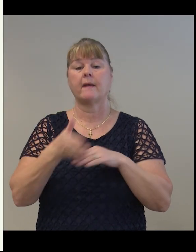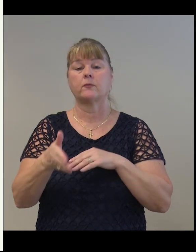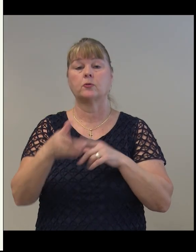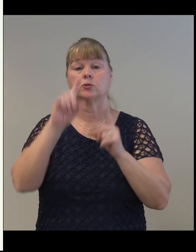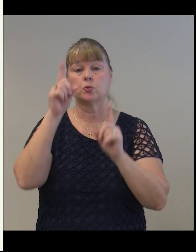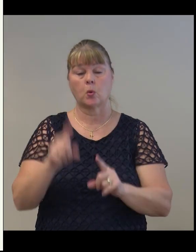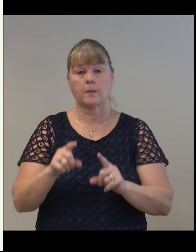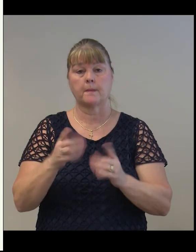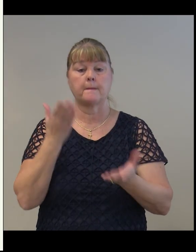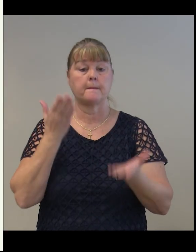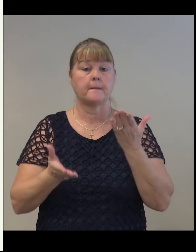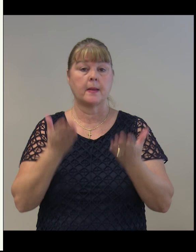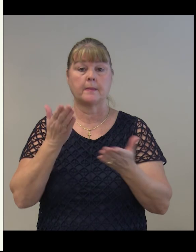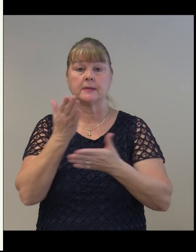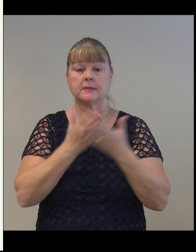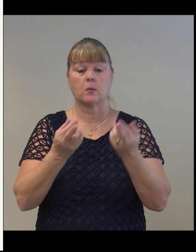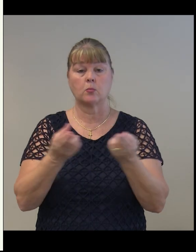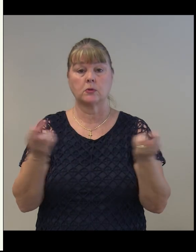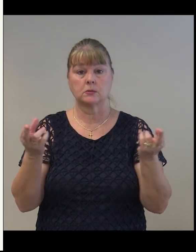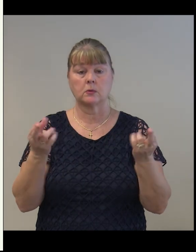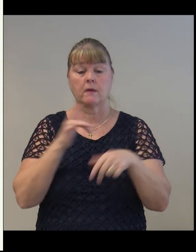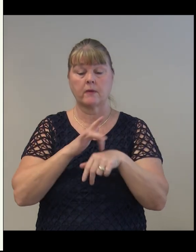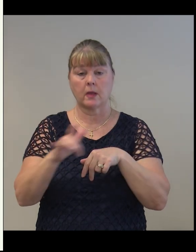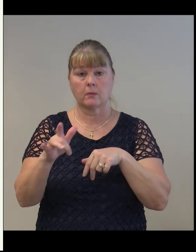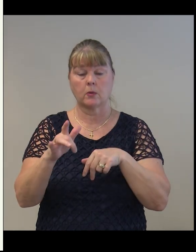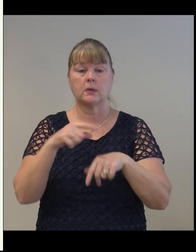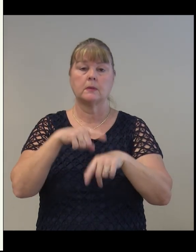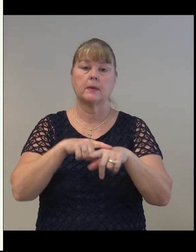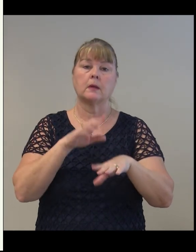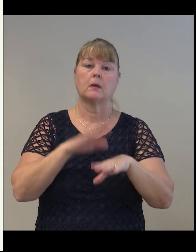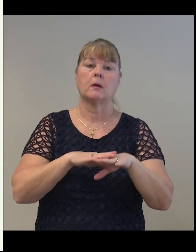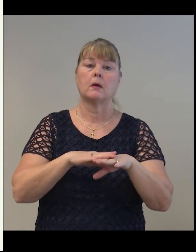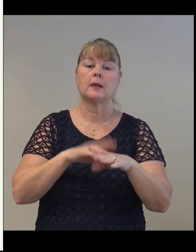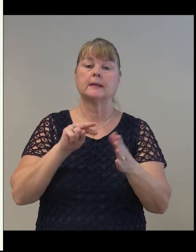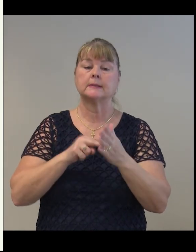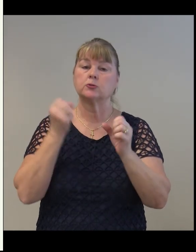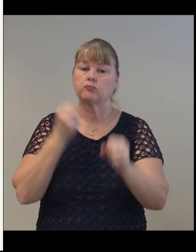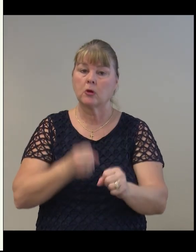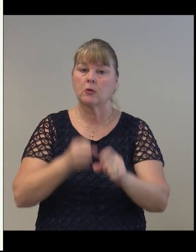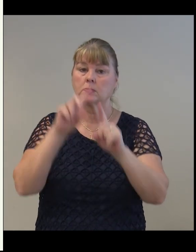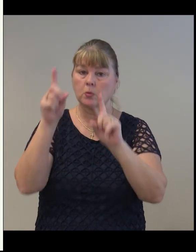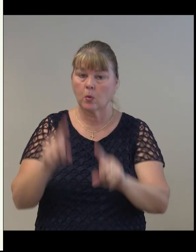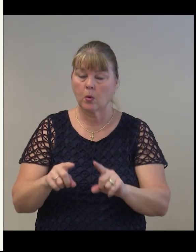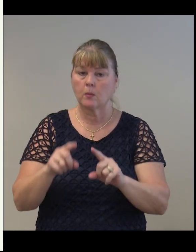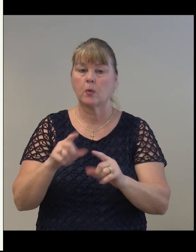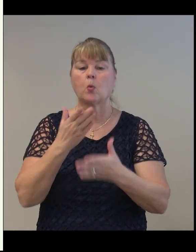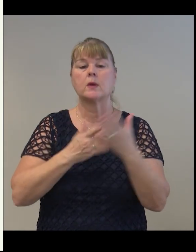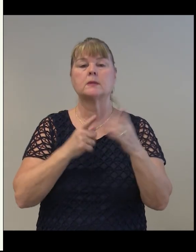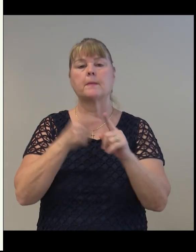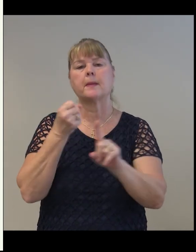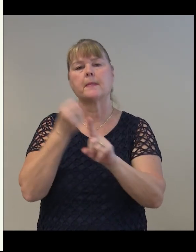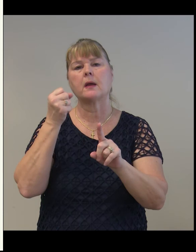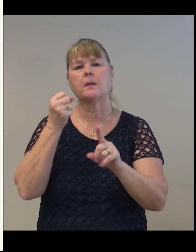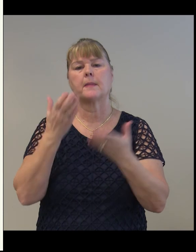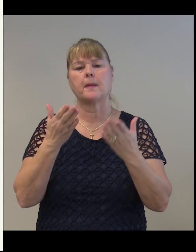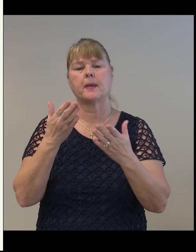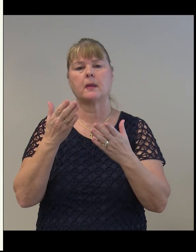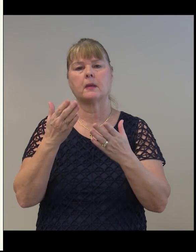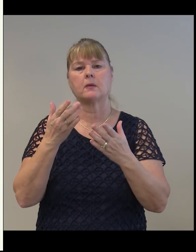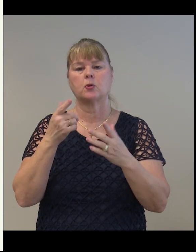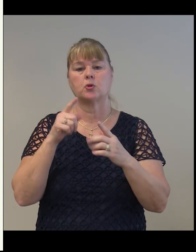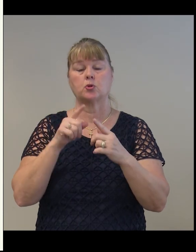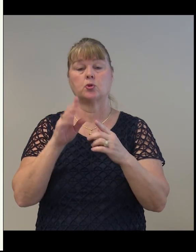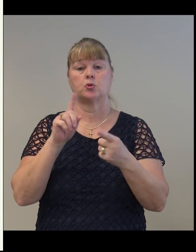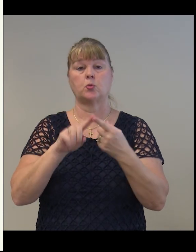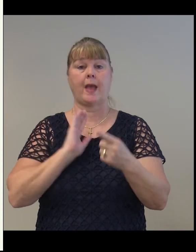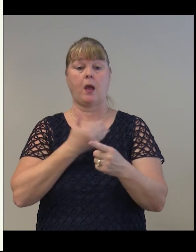Another thing after a storm, there may be some resources available. It depends on the intensity of the storm and what some of the impacts may have been